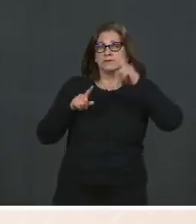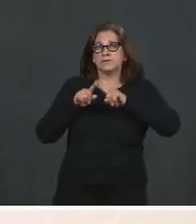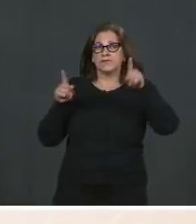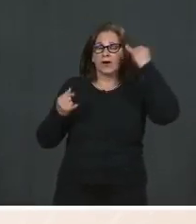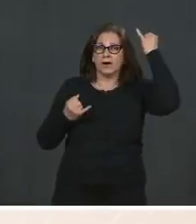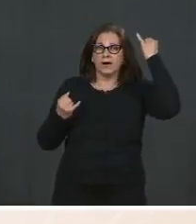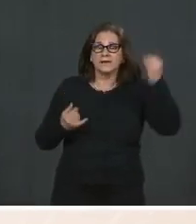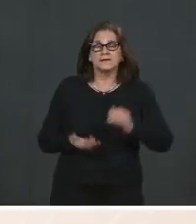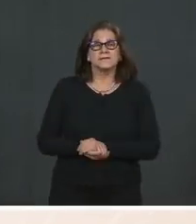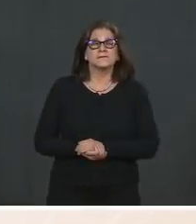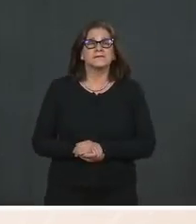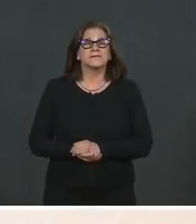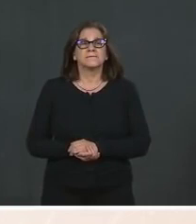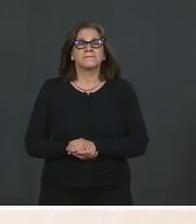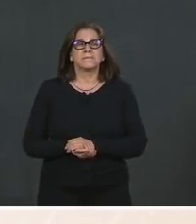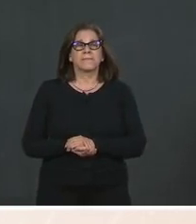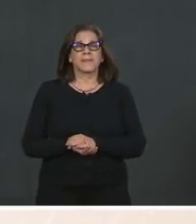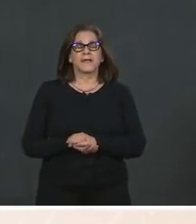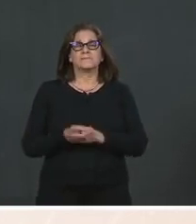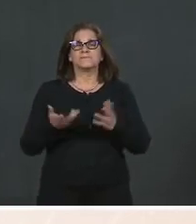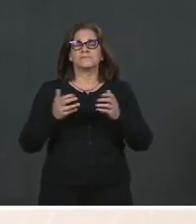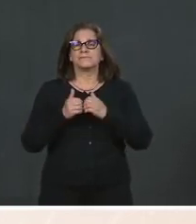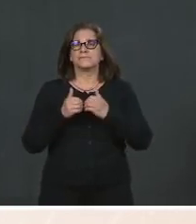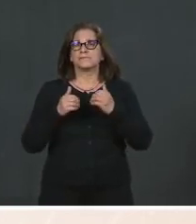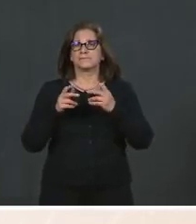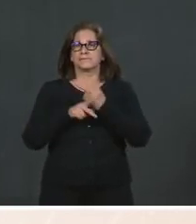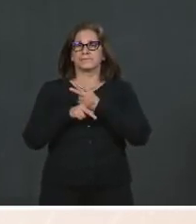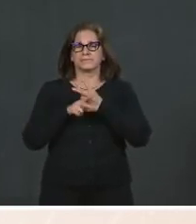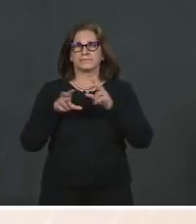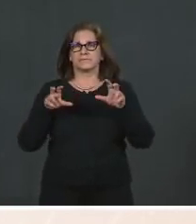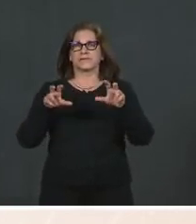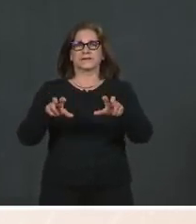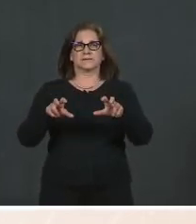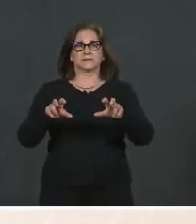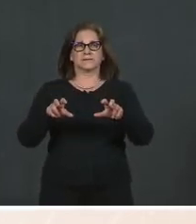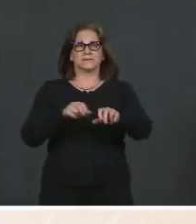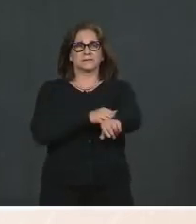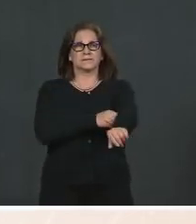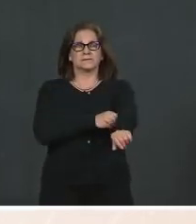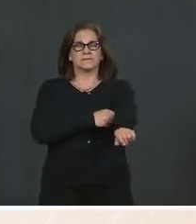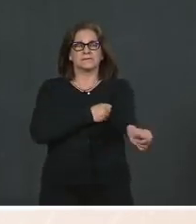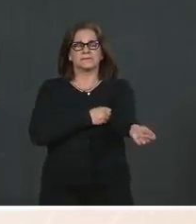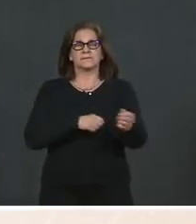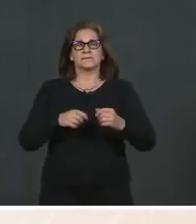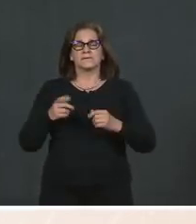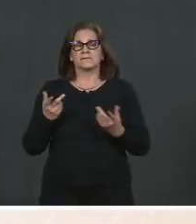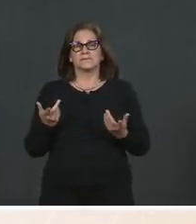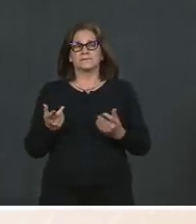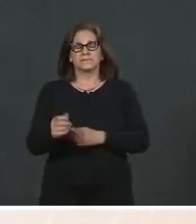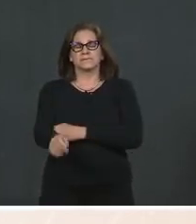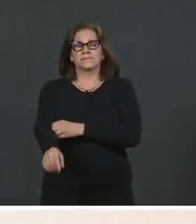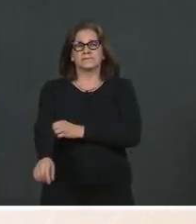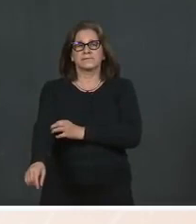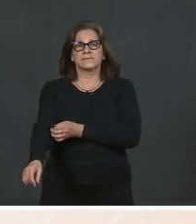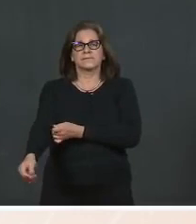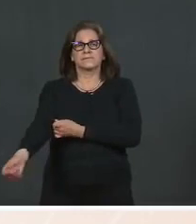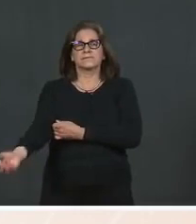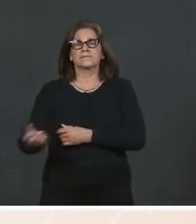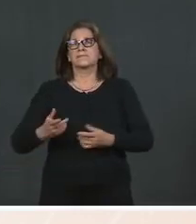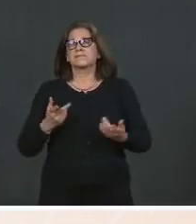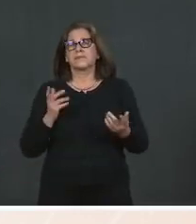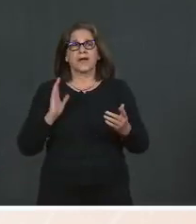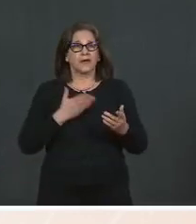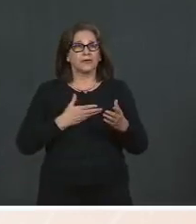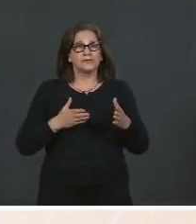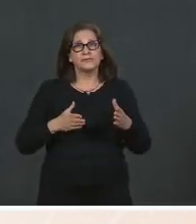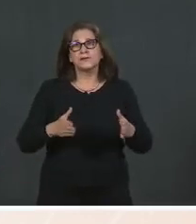to put forward the investments in our that are much needed in our infrastructure. What's irresponsible is not to